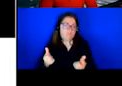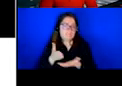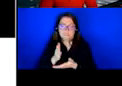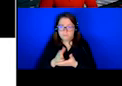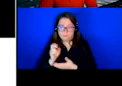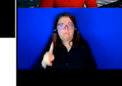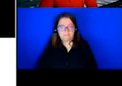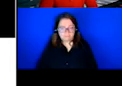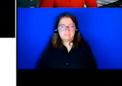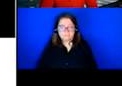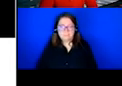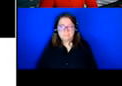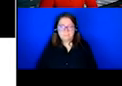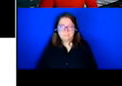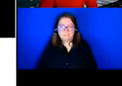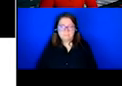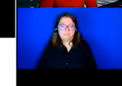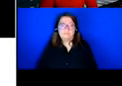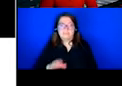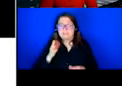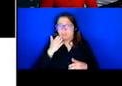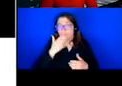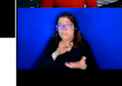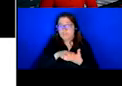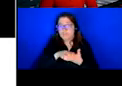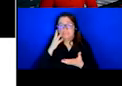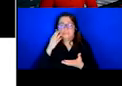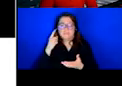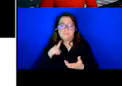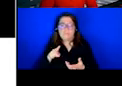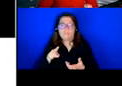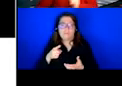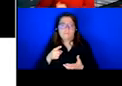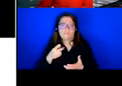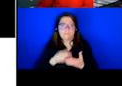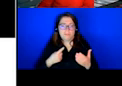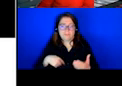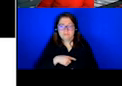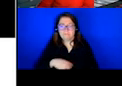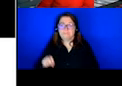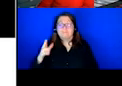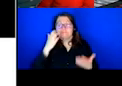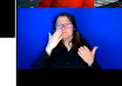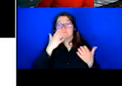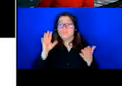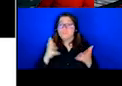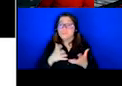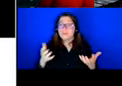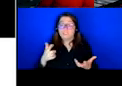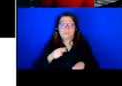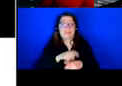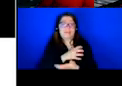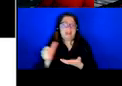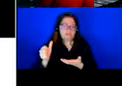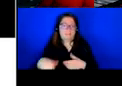Yeah. to build on that. And it was a learning experience for both of us to kind of explore too as well. Well, thank you so much, Jonathan. We are out of time.